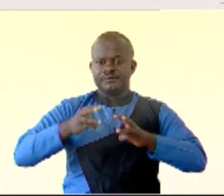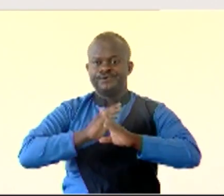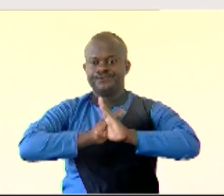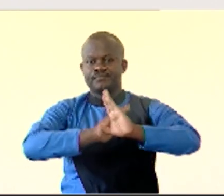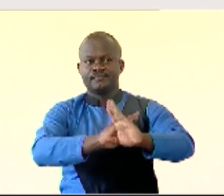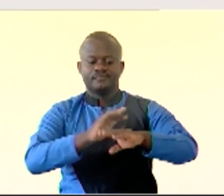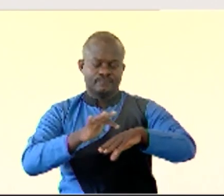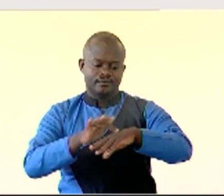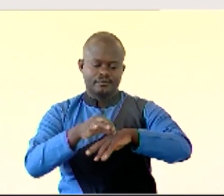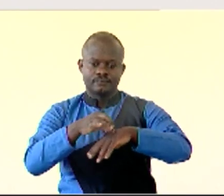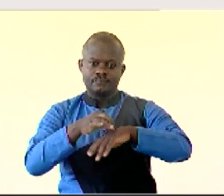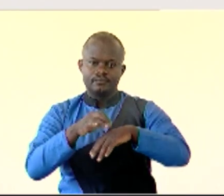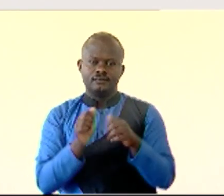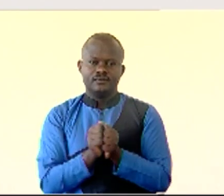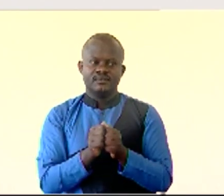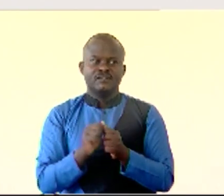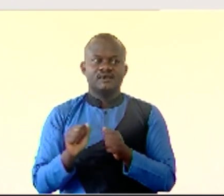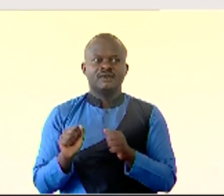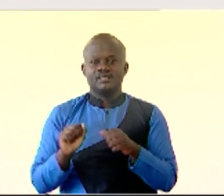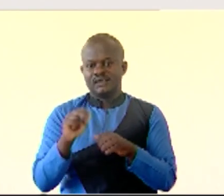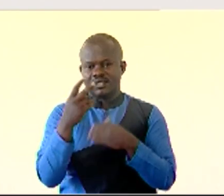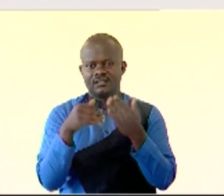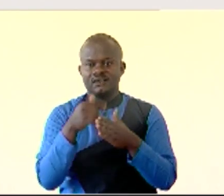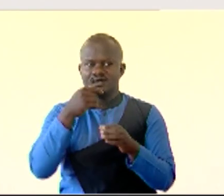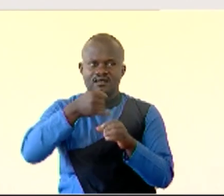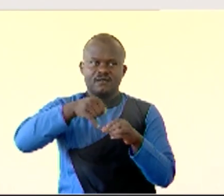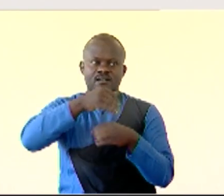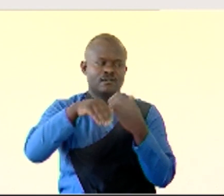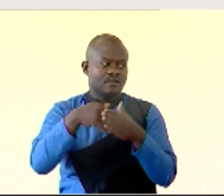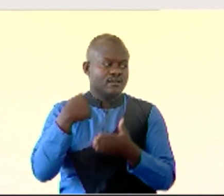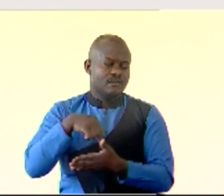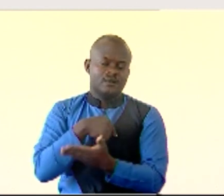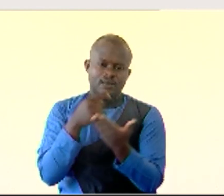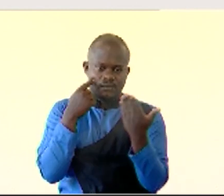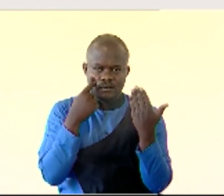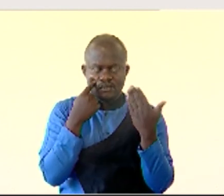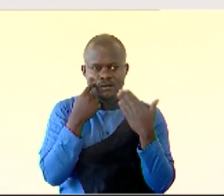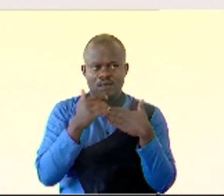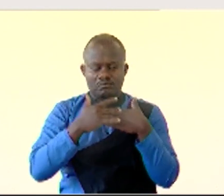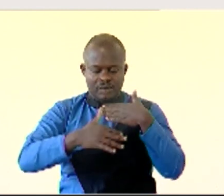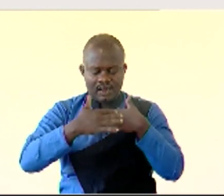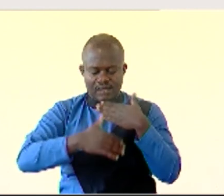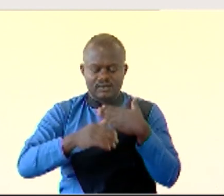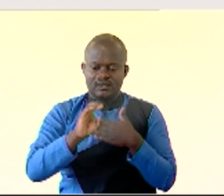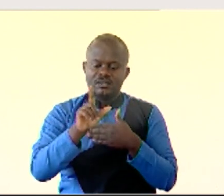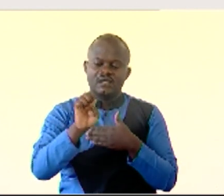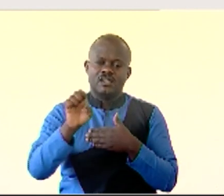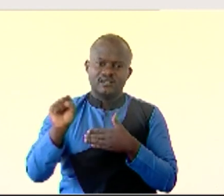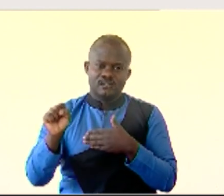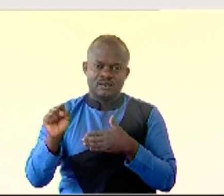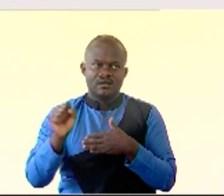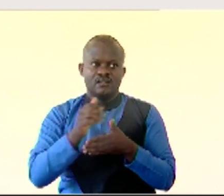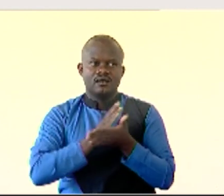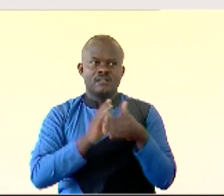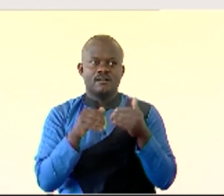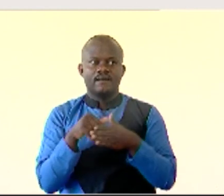skin. The second line of defense is involving the white blood cells, is involving some of hydrochloric